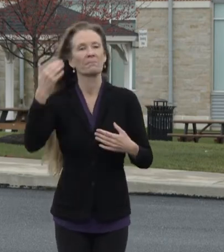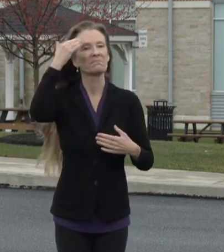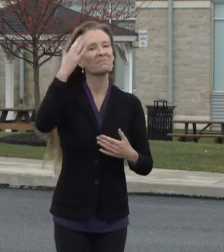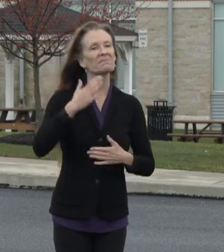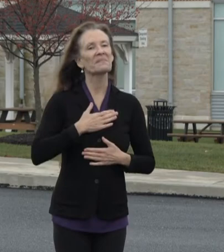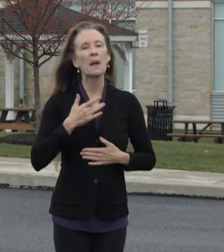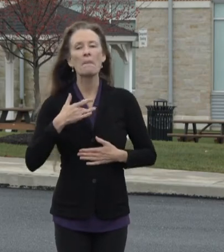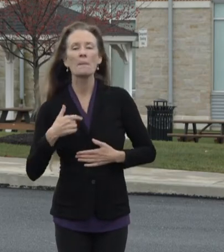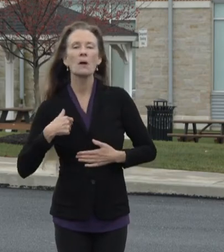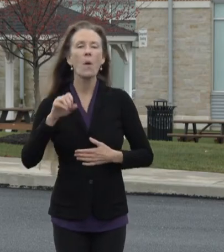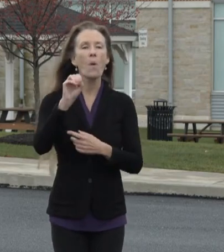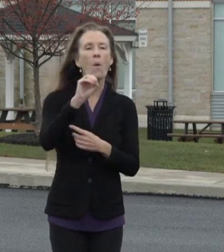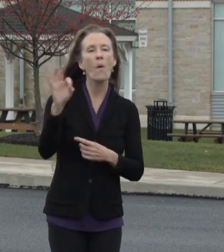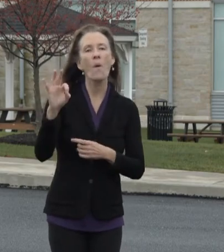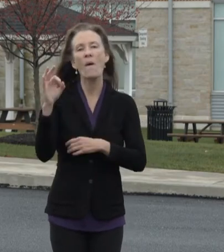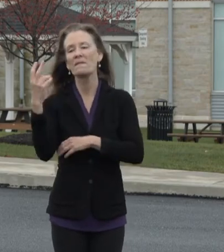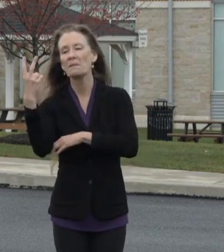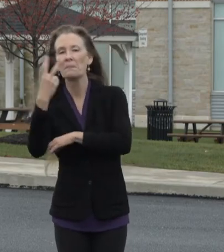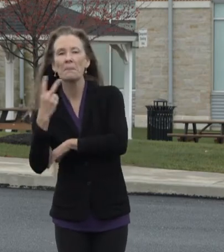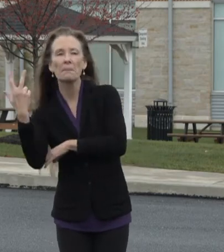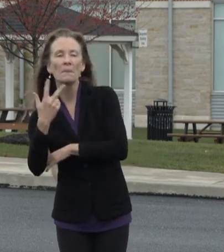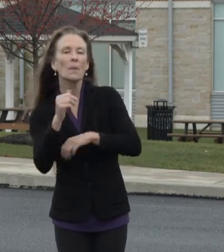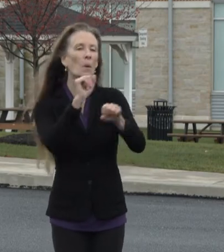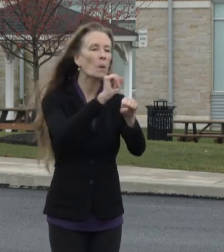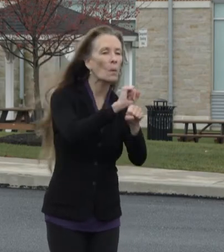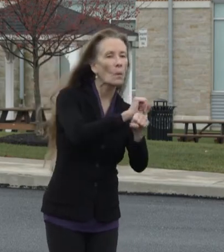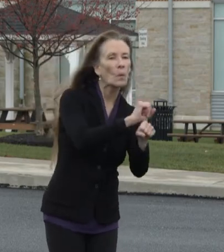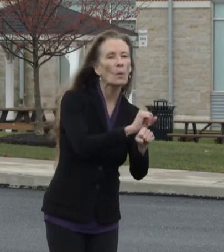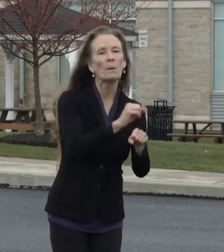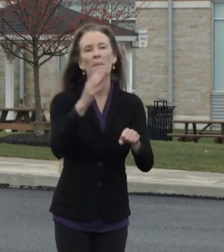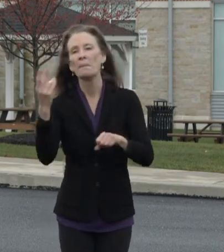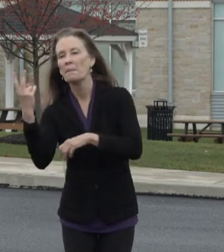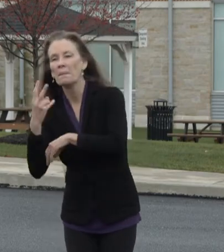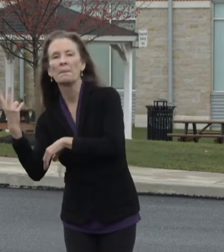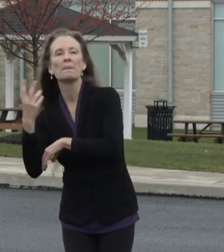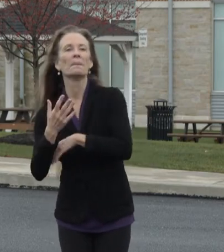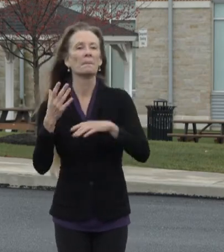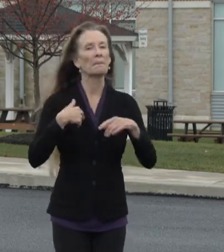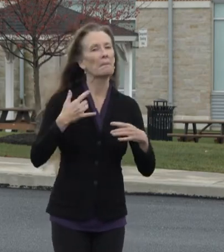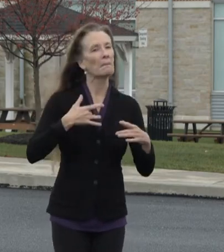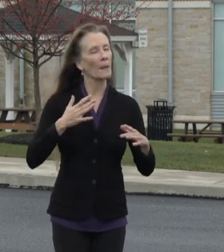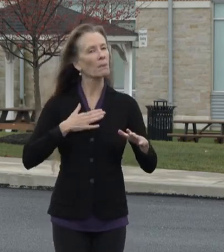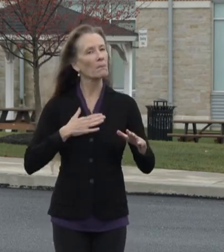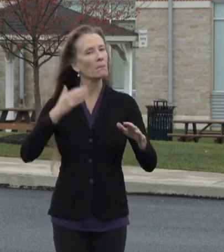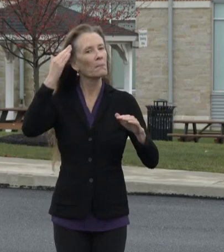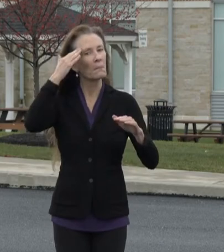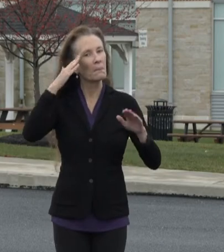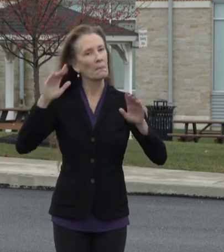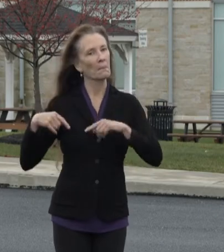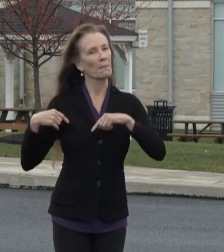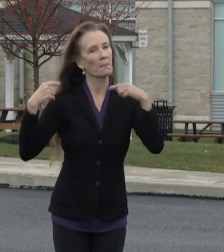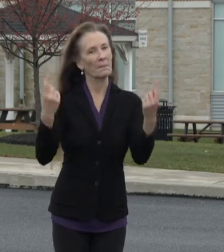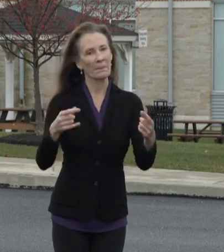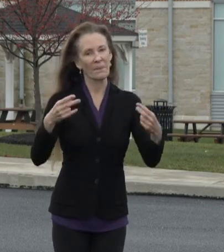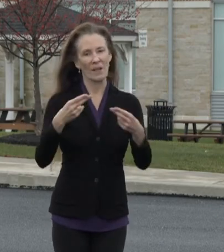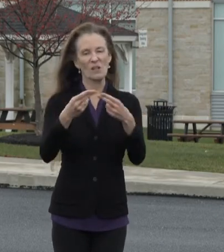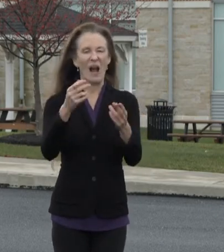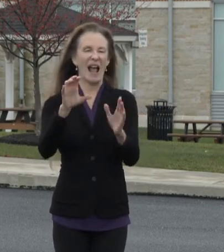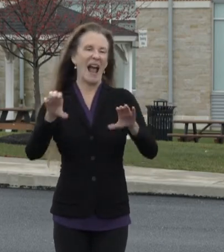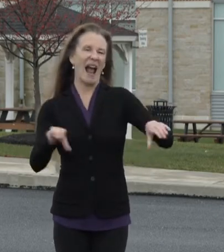3, 4, 5, 7 days to respond to a disaster. And so we're put on state active duty orders, and that comes out of the state pot of